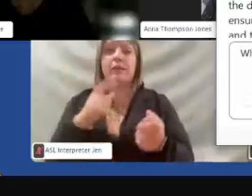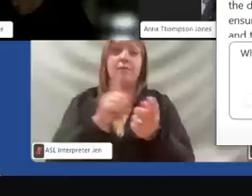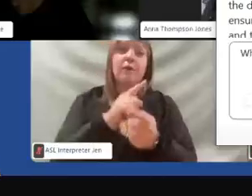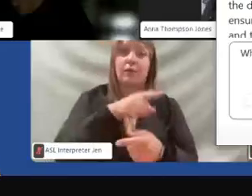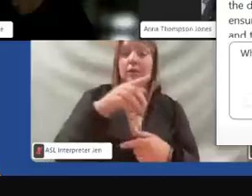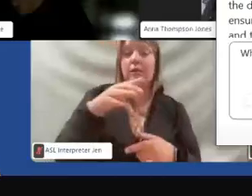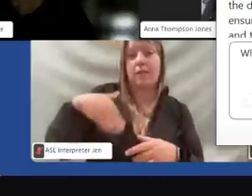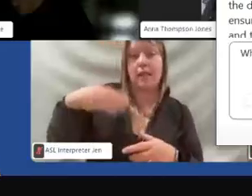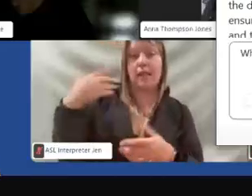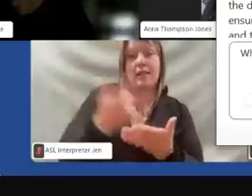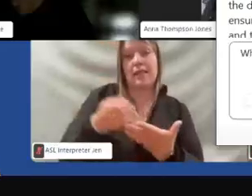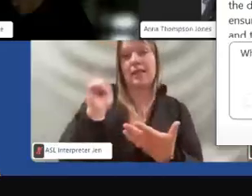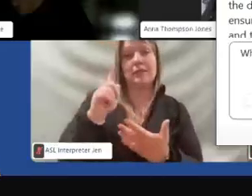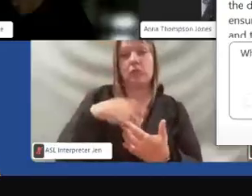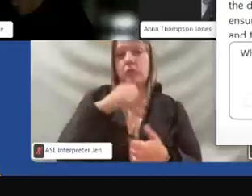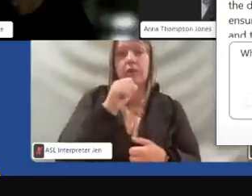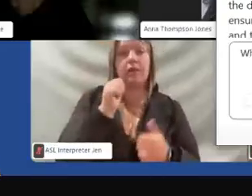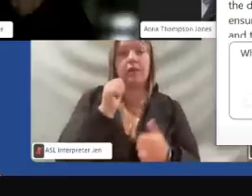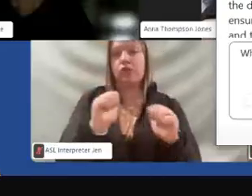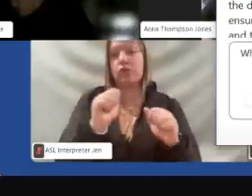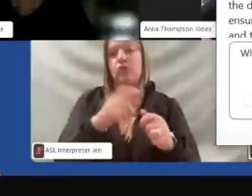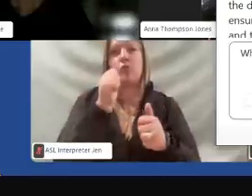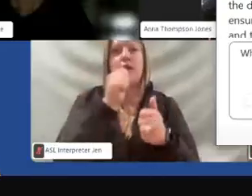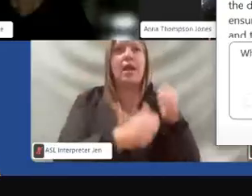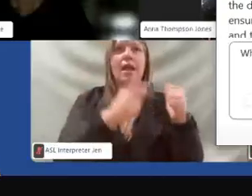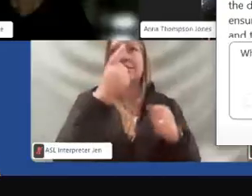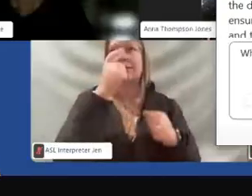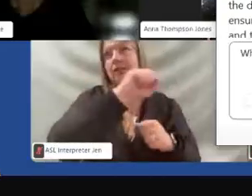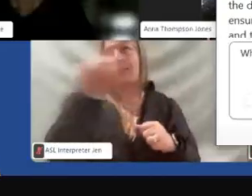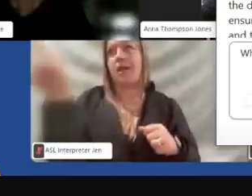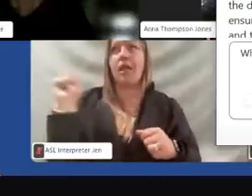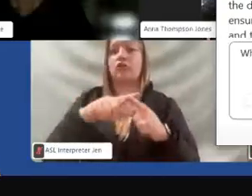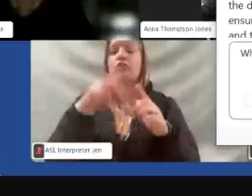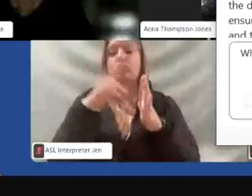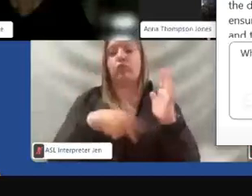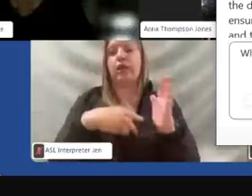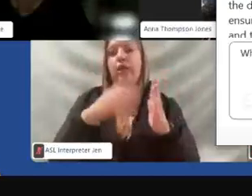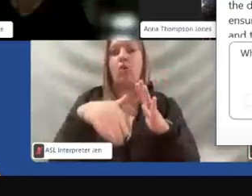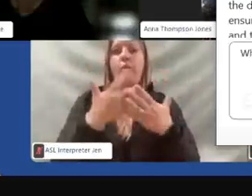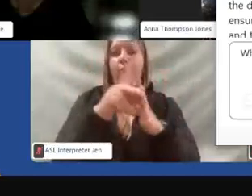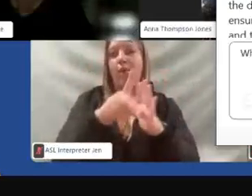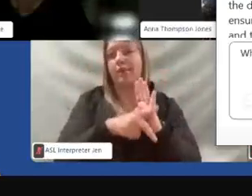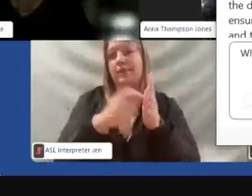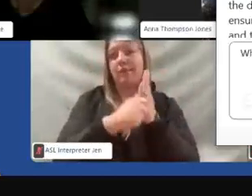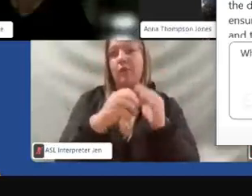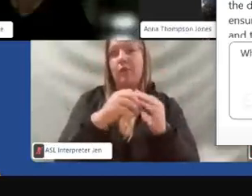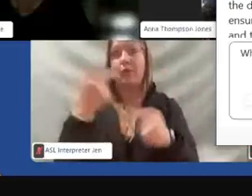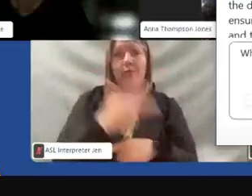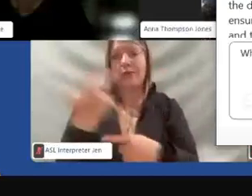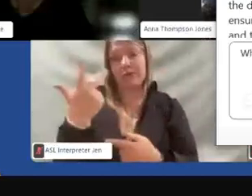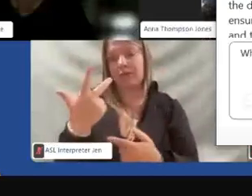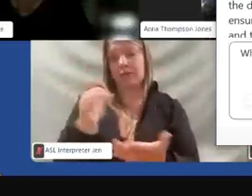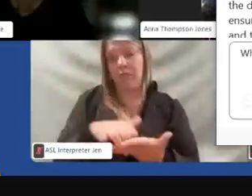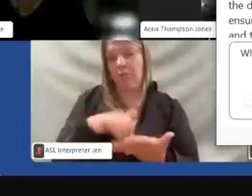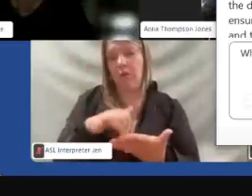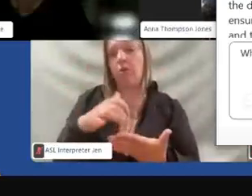late last week, we weren't going to try to ask everyone to read through the whole policy manual in 3 days. So that's where we